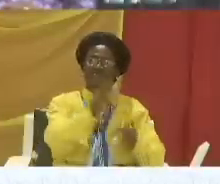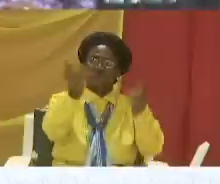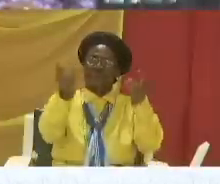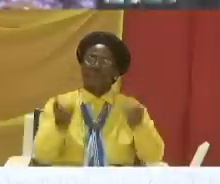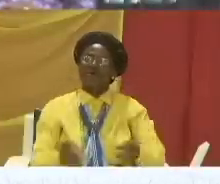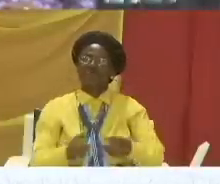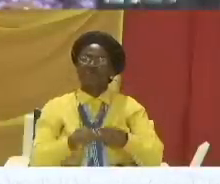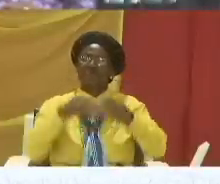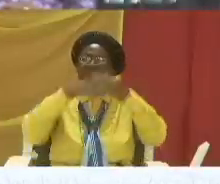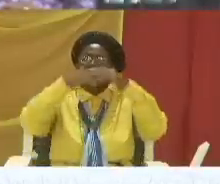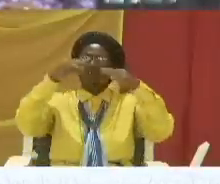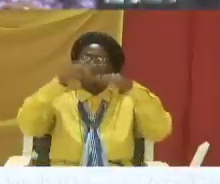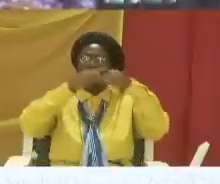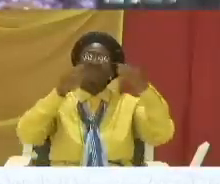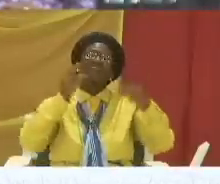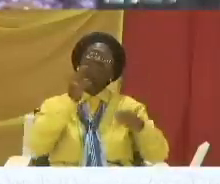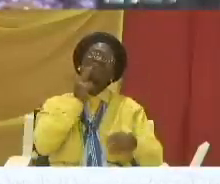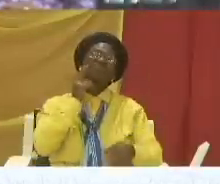I've heard from